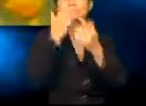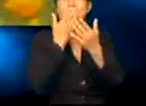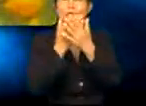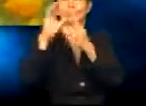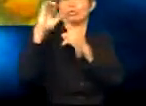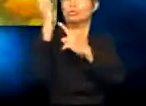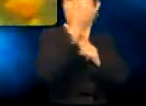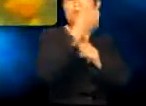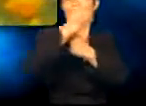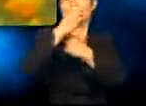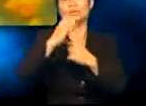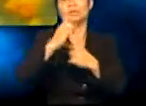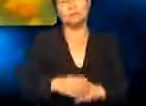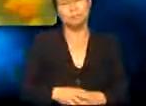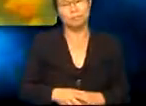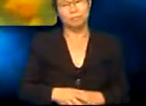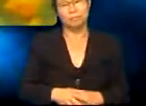conditions.